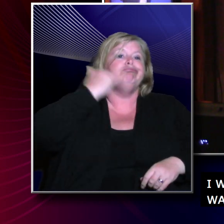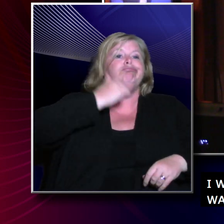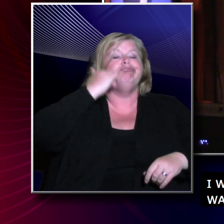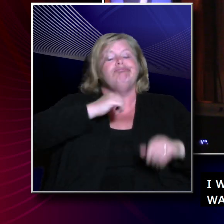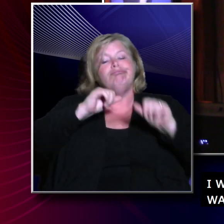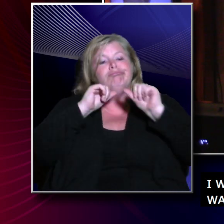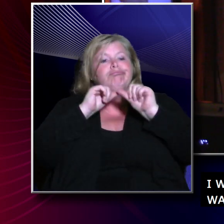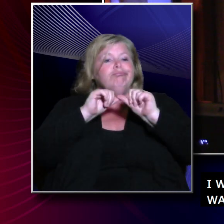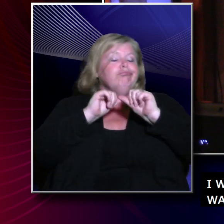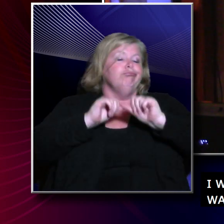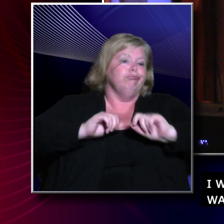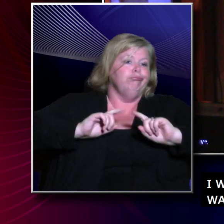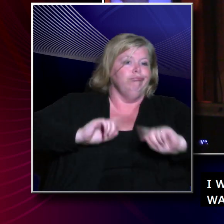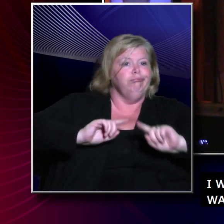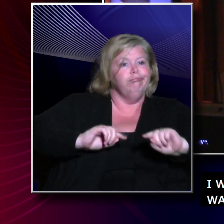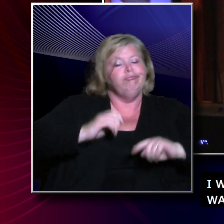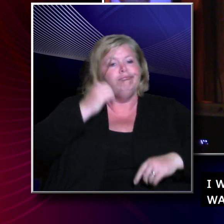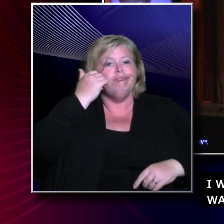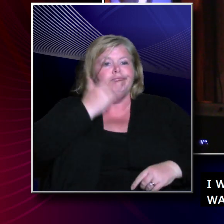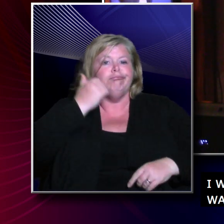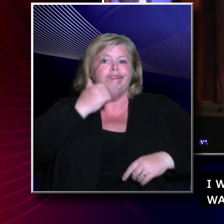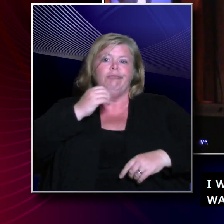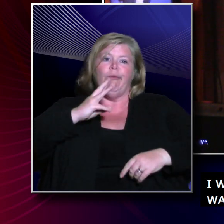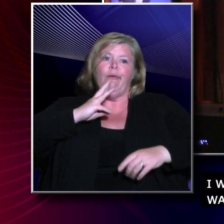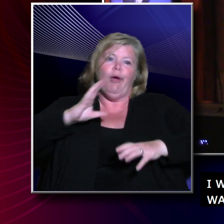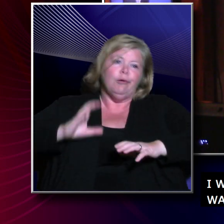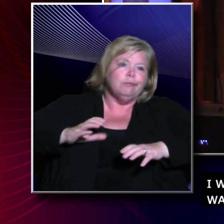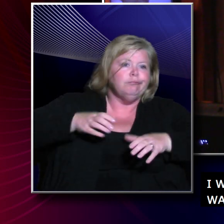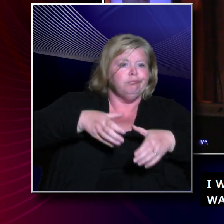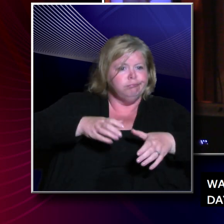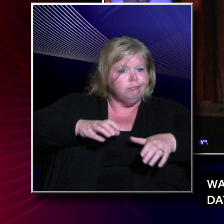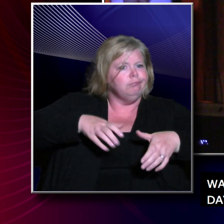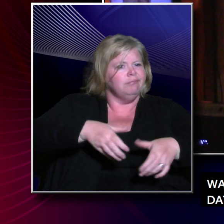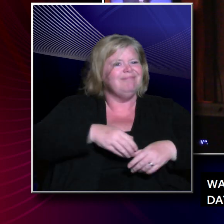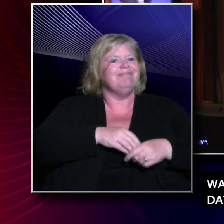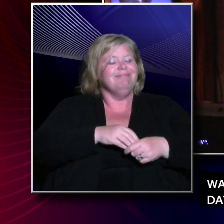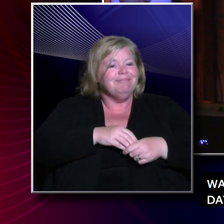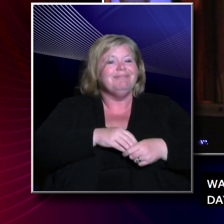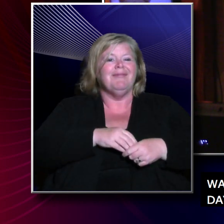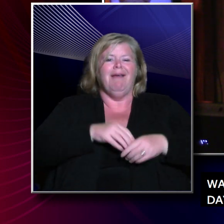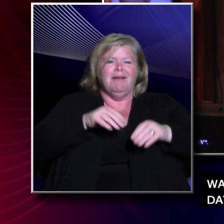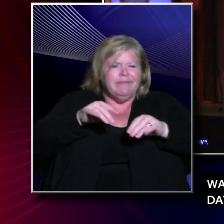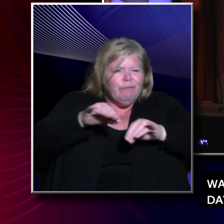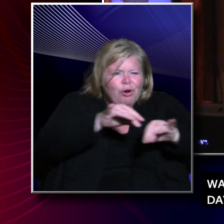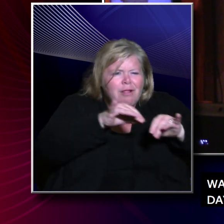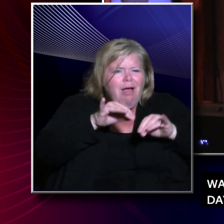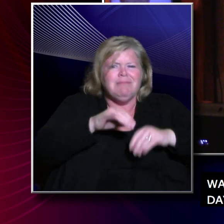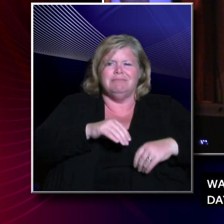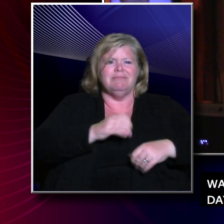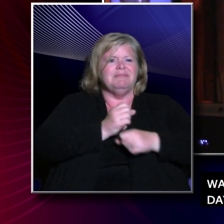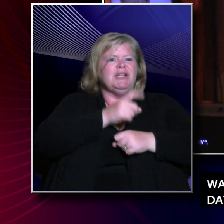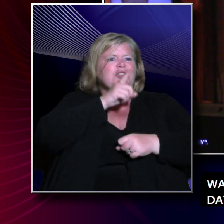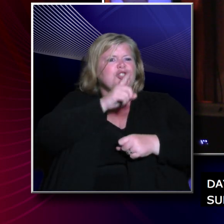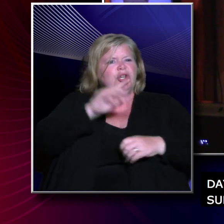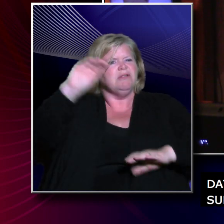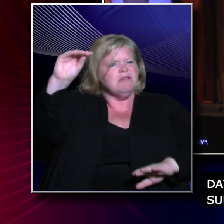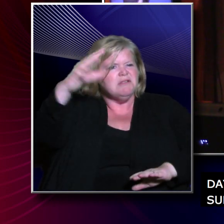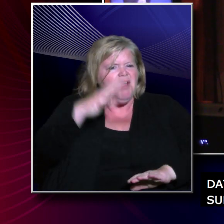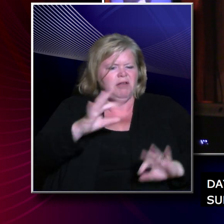going every day, bringing the water, fertilizing it, making sure it had the